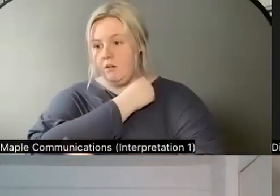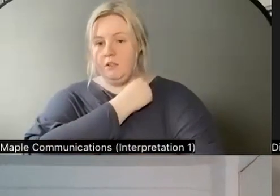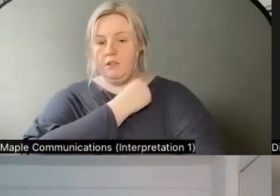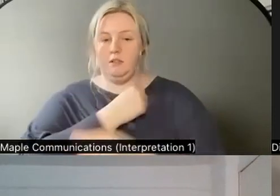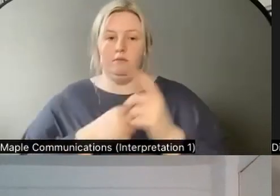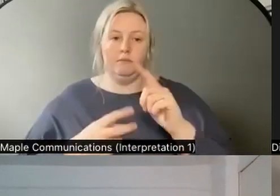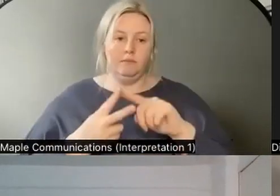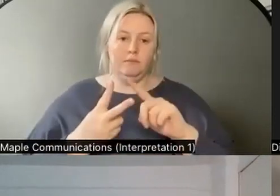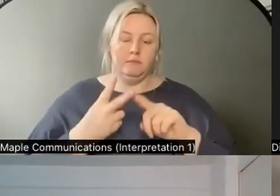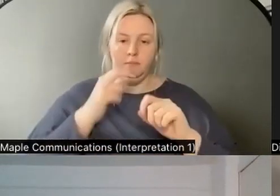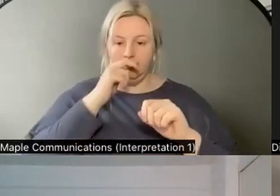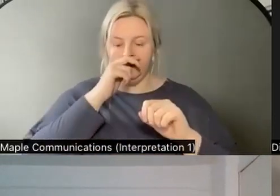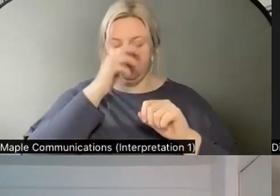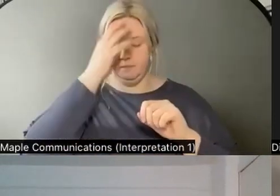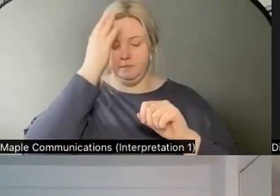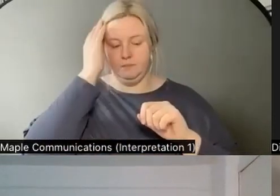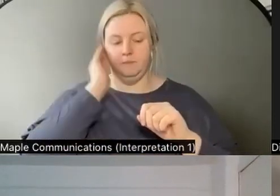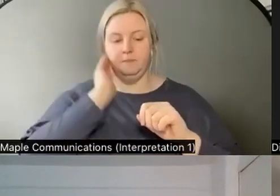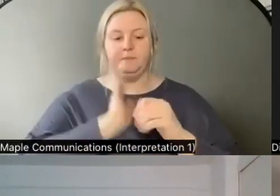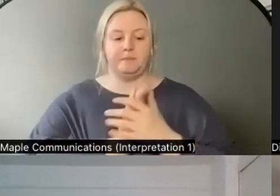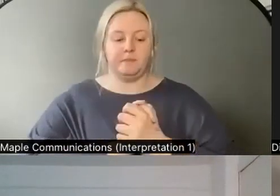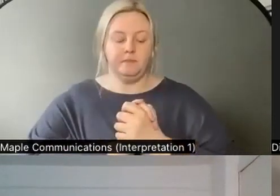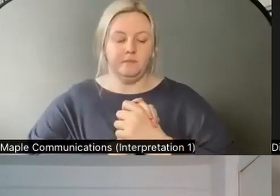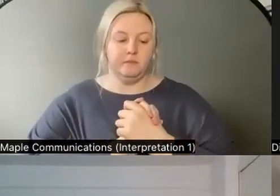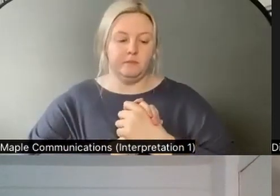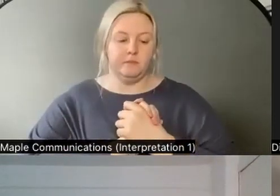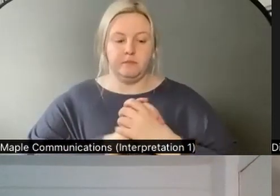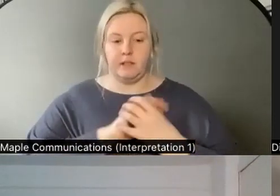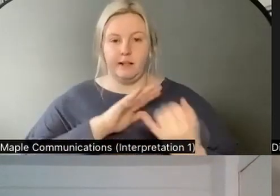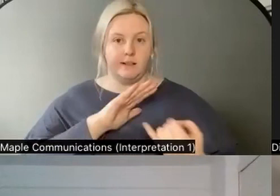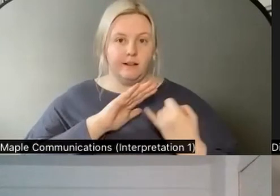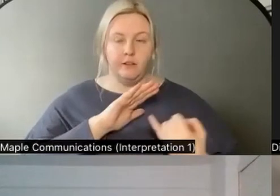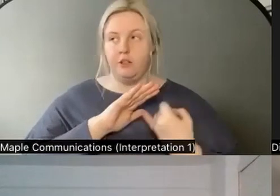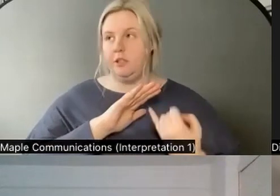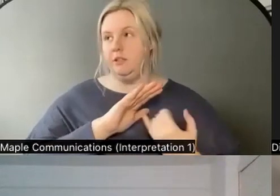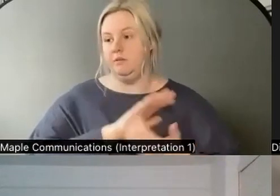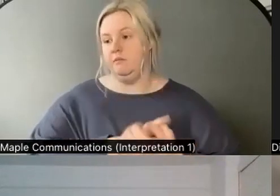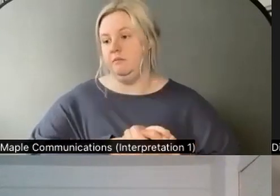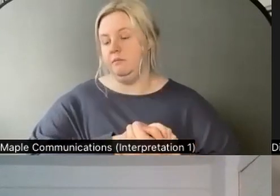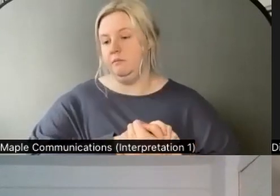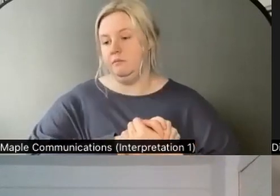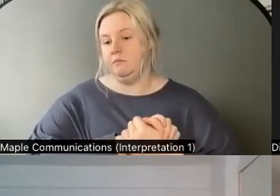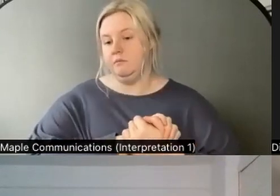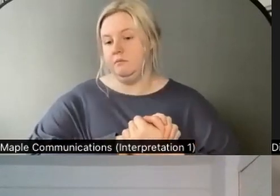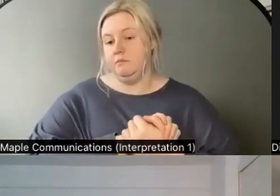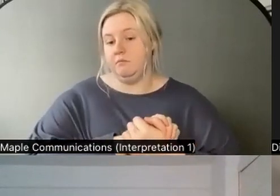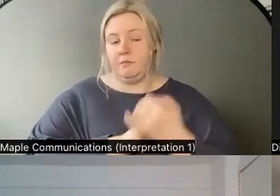and the isolation makes it so much